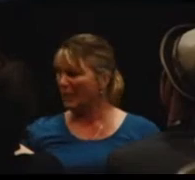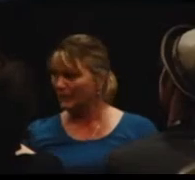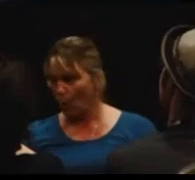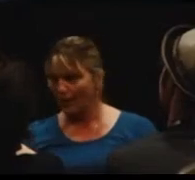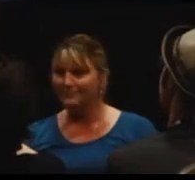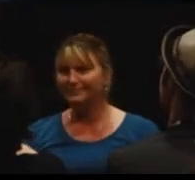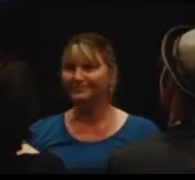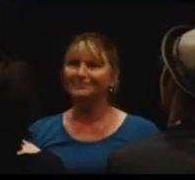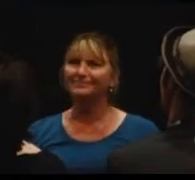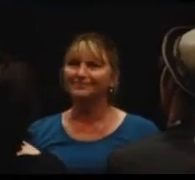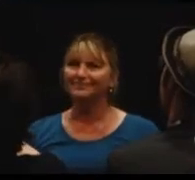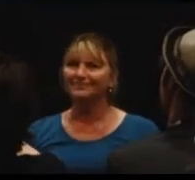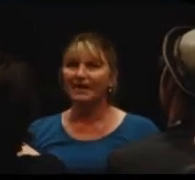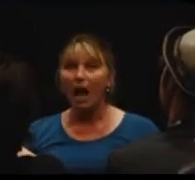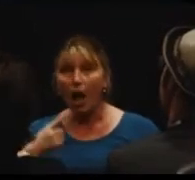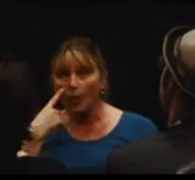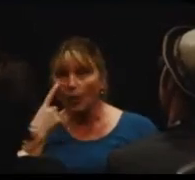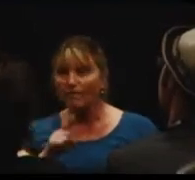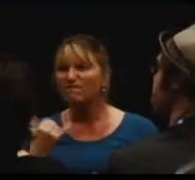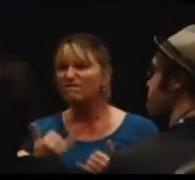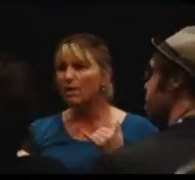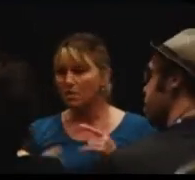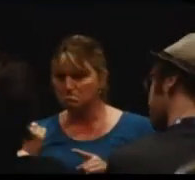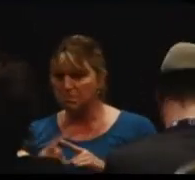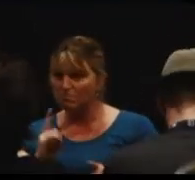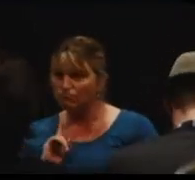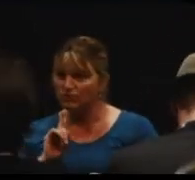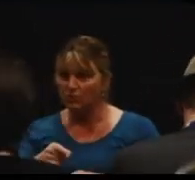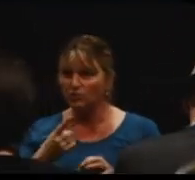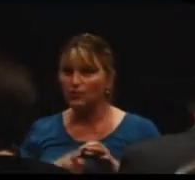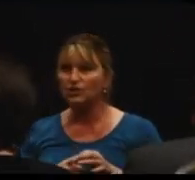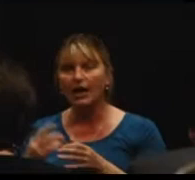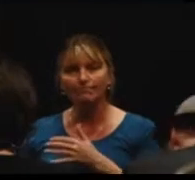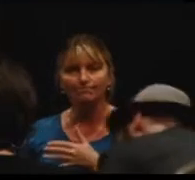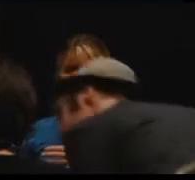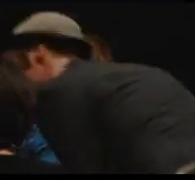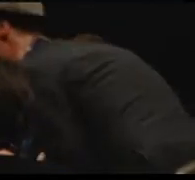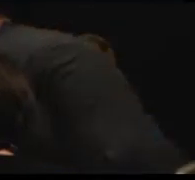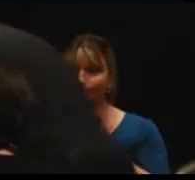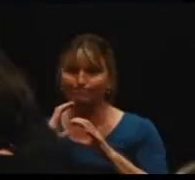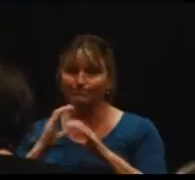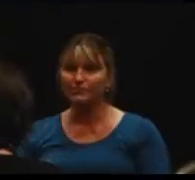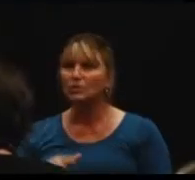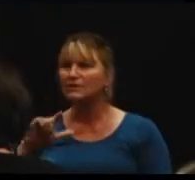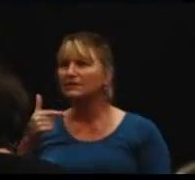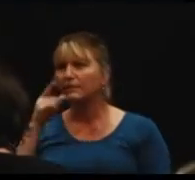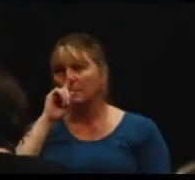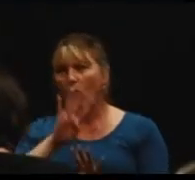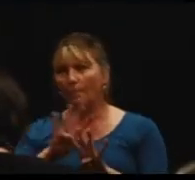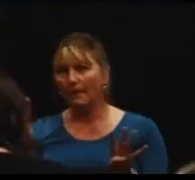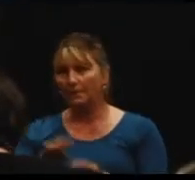timer. And we're looking for some very crisp answers to questions and a pretty fast-moving conversation because there are seven people on the panel.